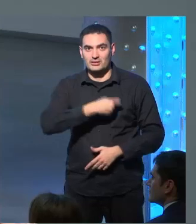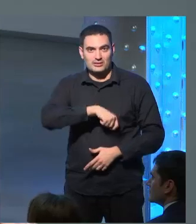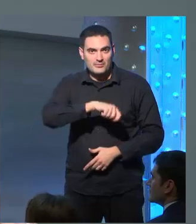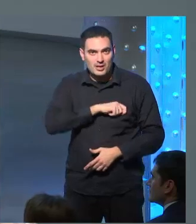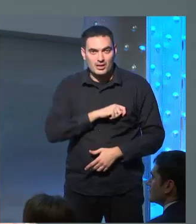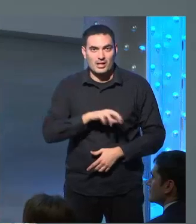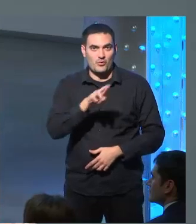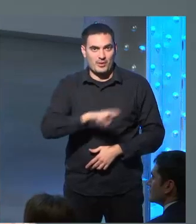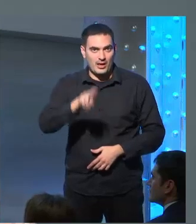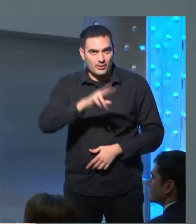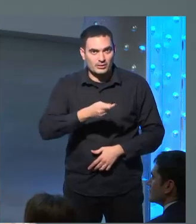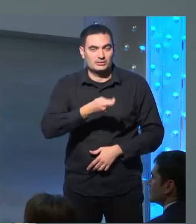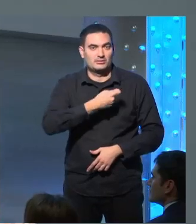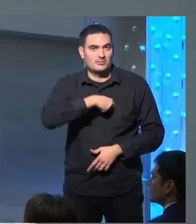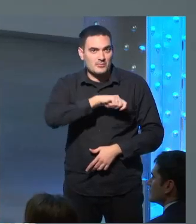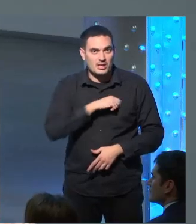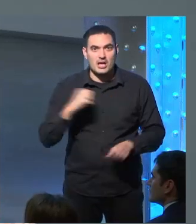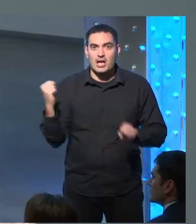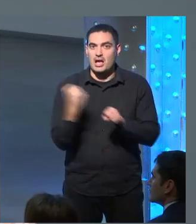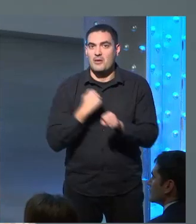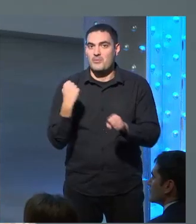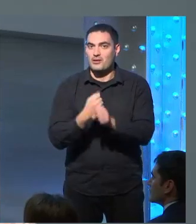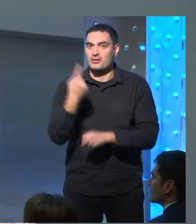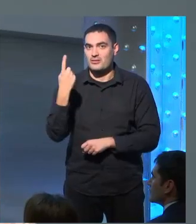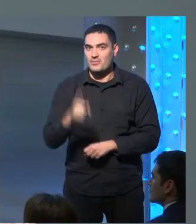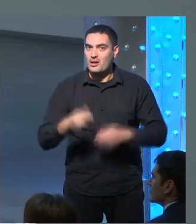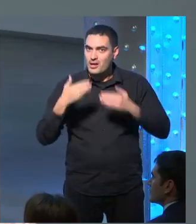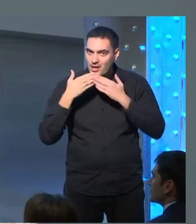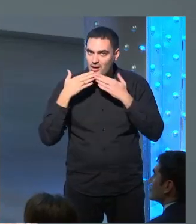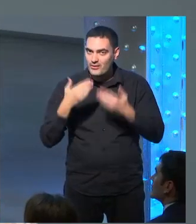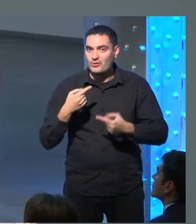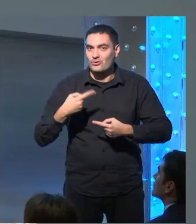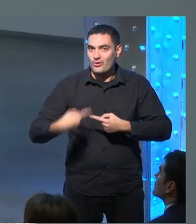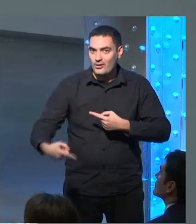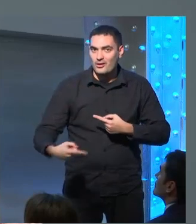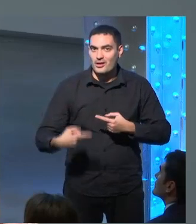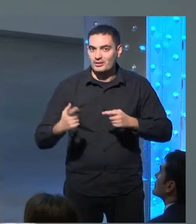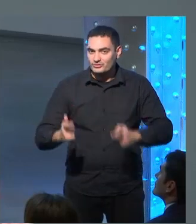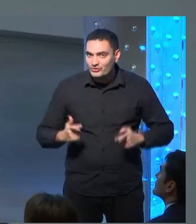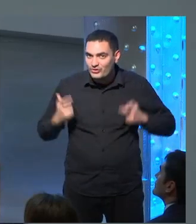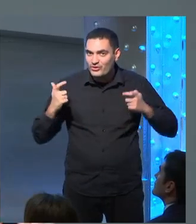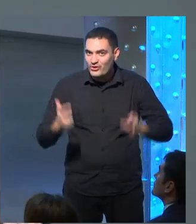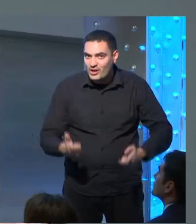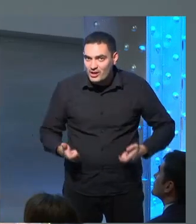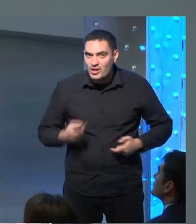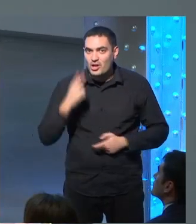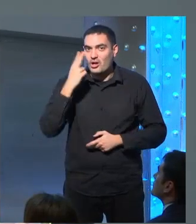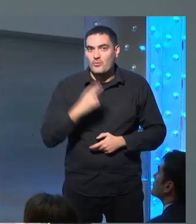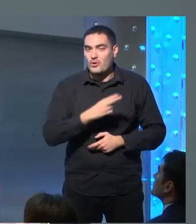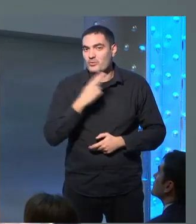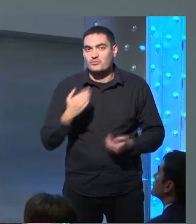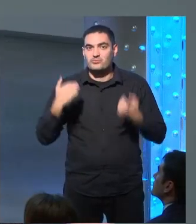foreshadowing of the great country that we are, and this is the Spain of employment and of recovery, thanks to